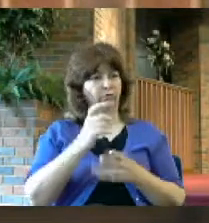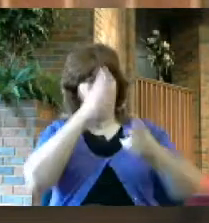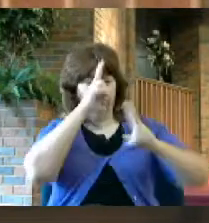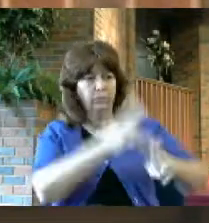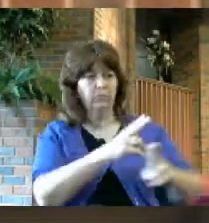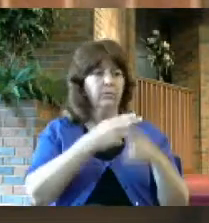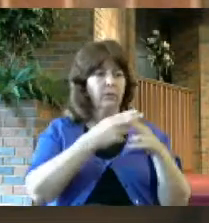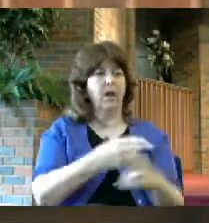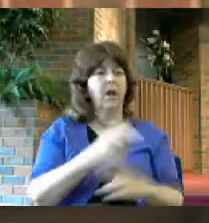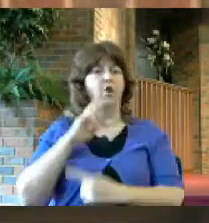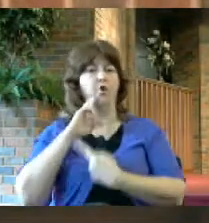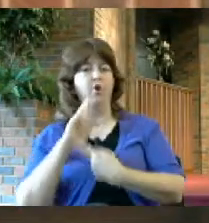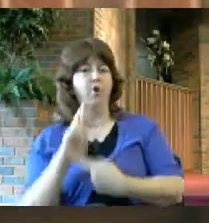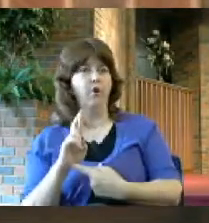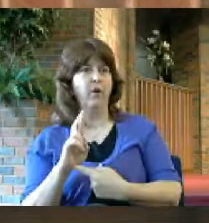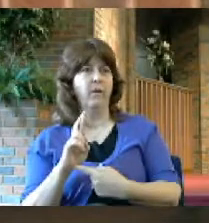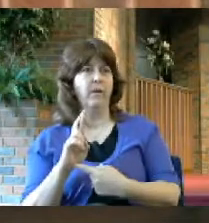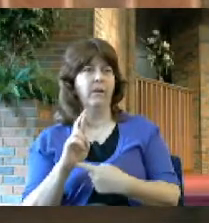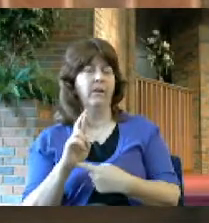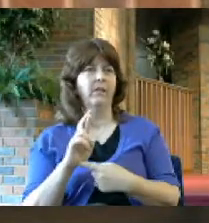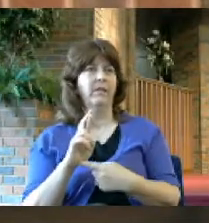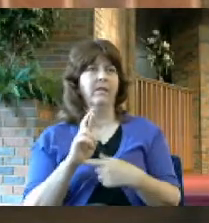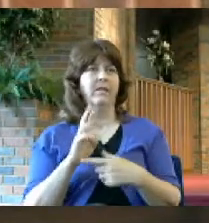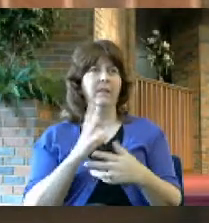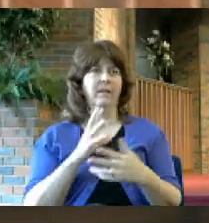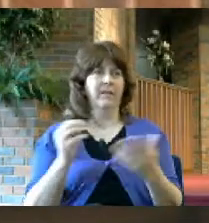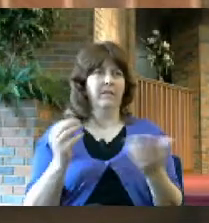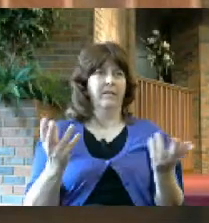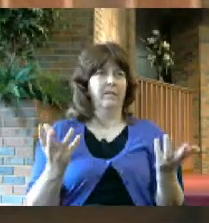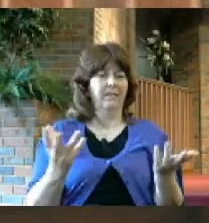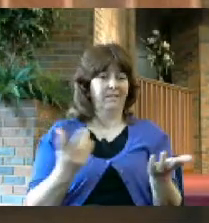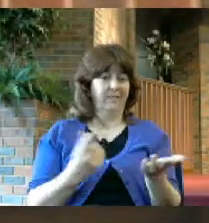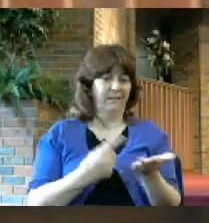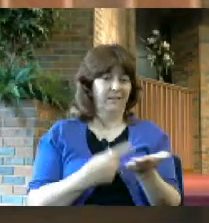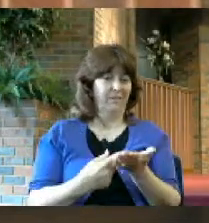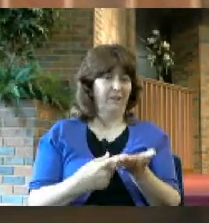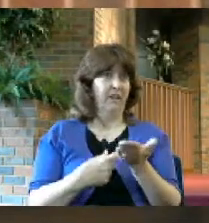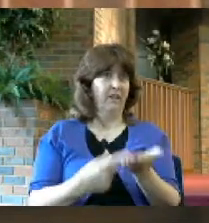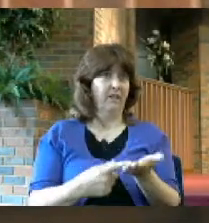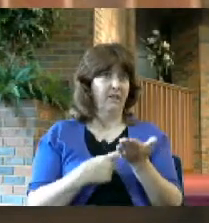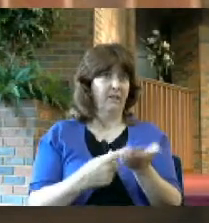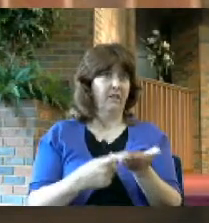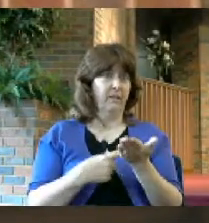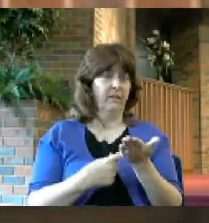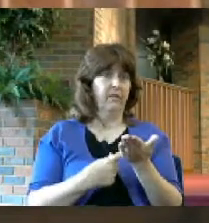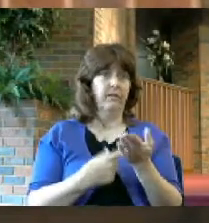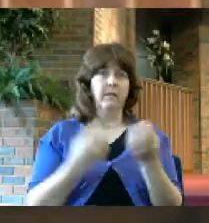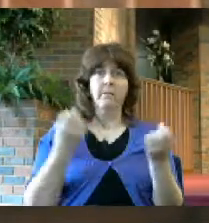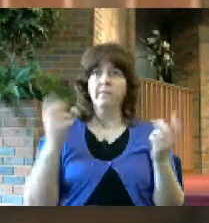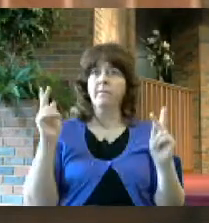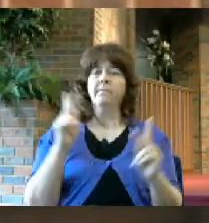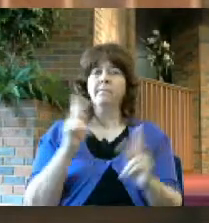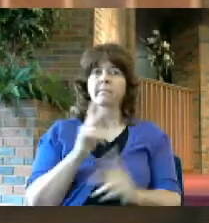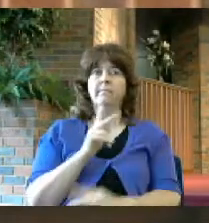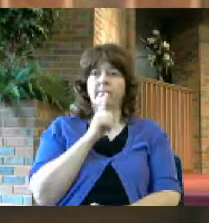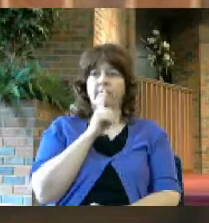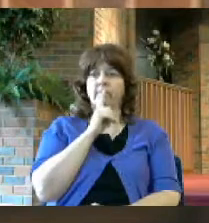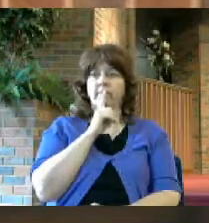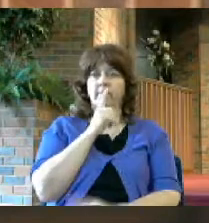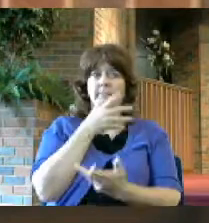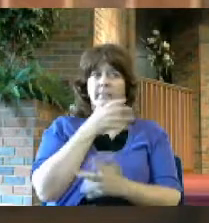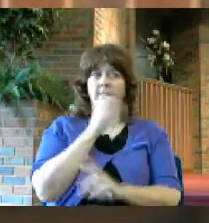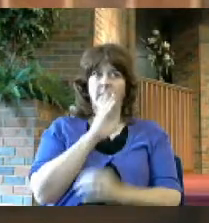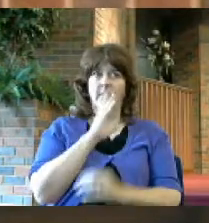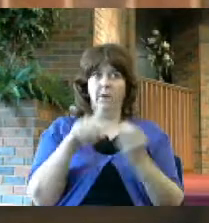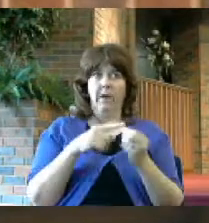And that brings up a debate. And there are a lot of people who don't want to talk about that subject on both sides. And you